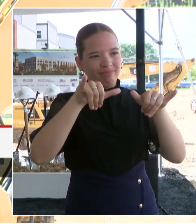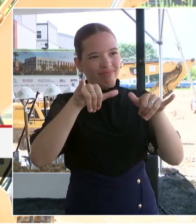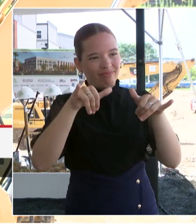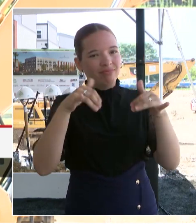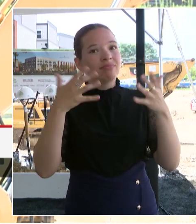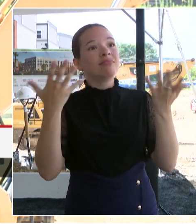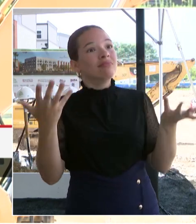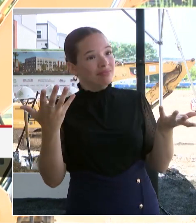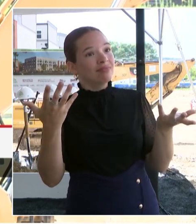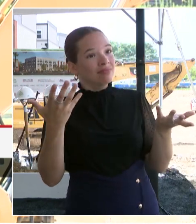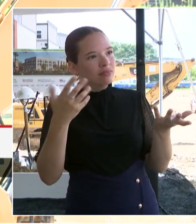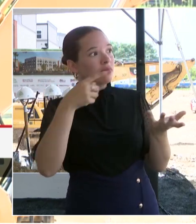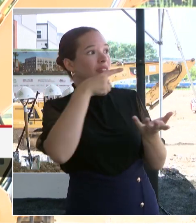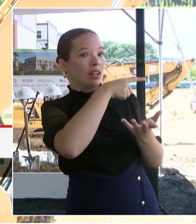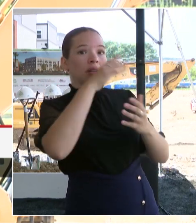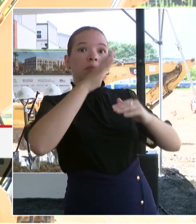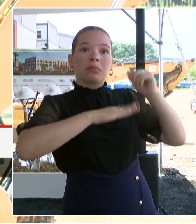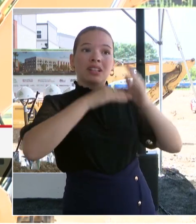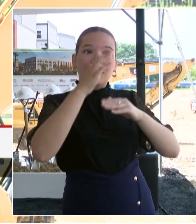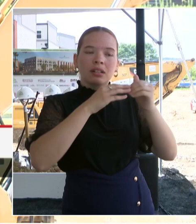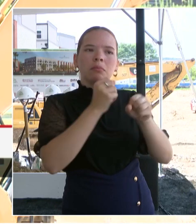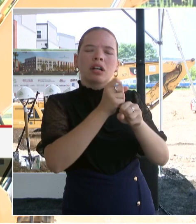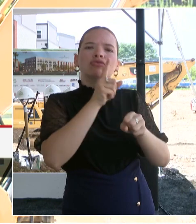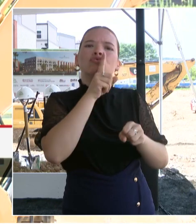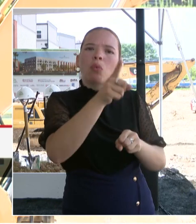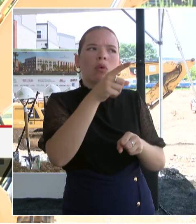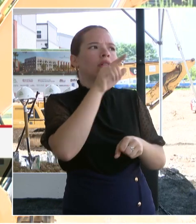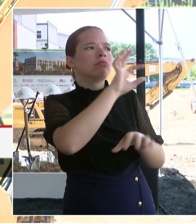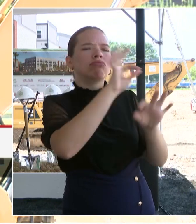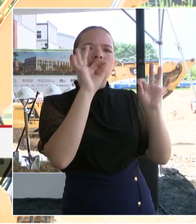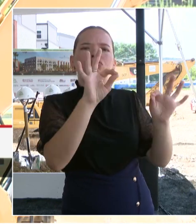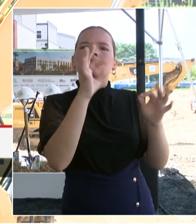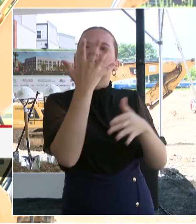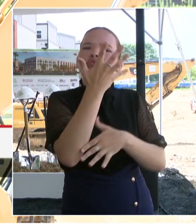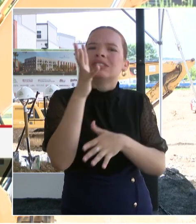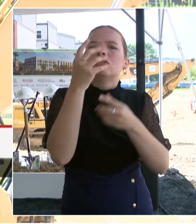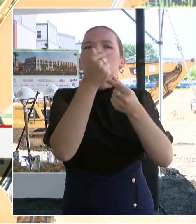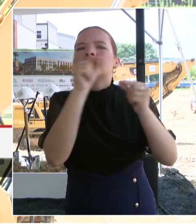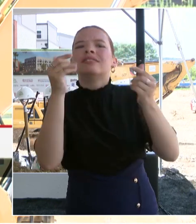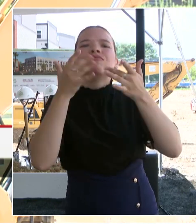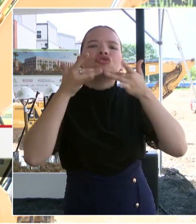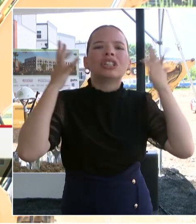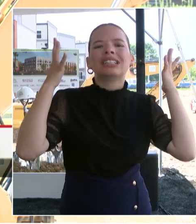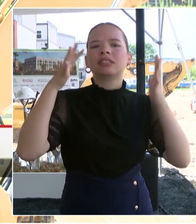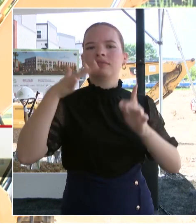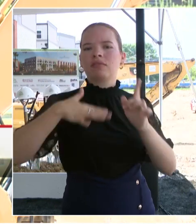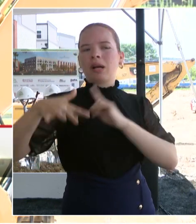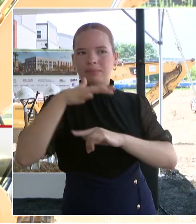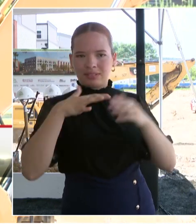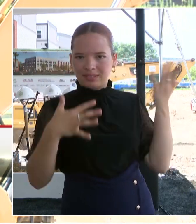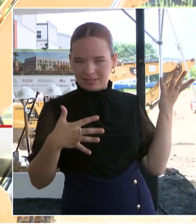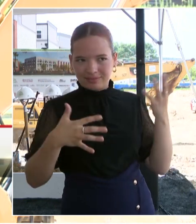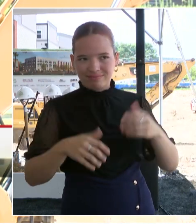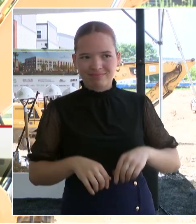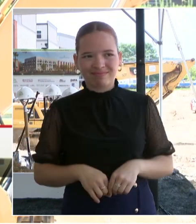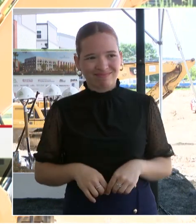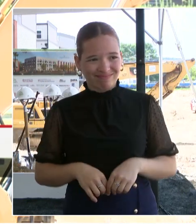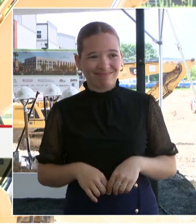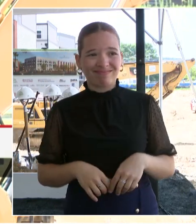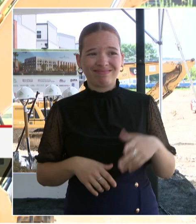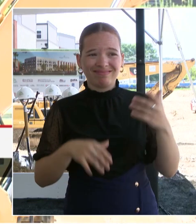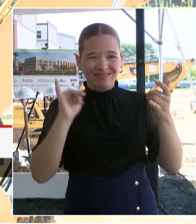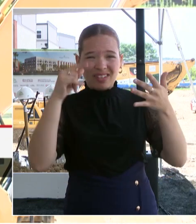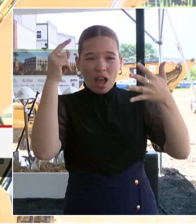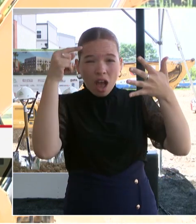also. So it's that kind of putting all the dots together to make sure we're putting the needed